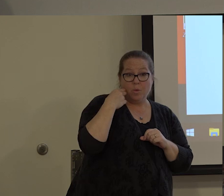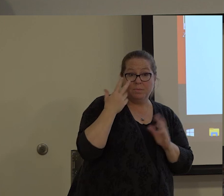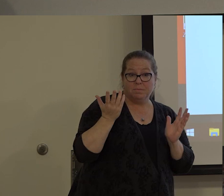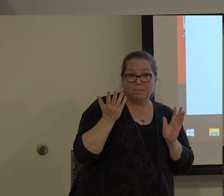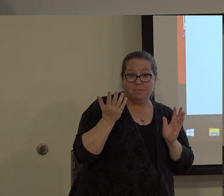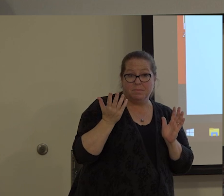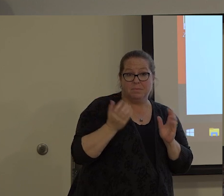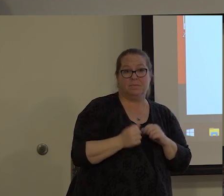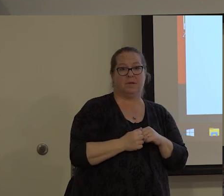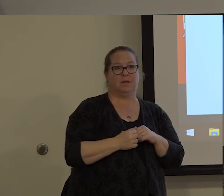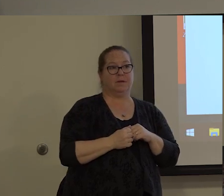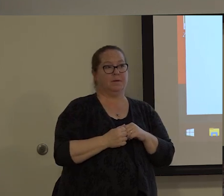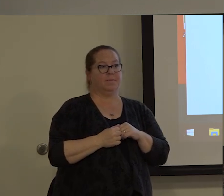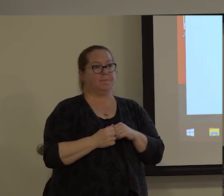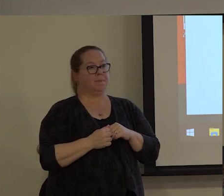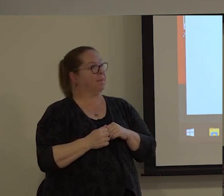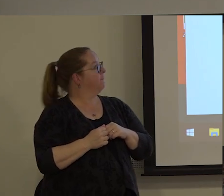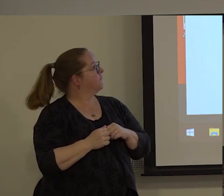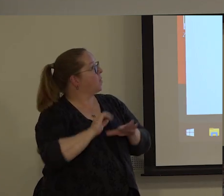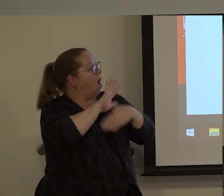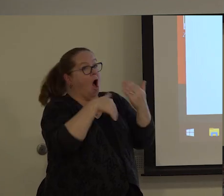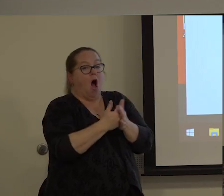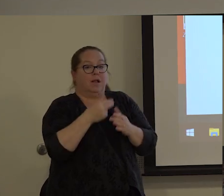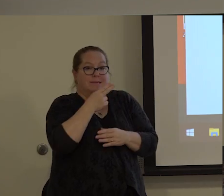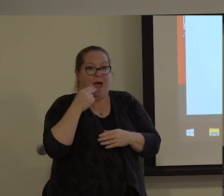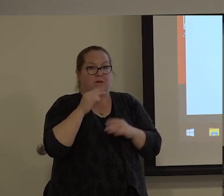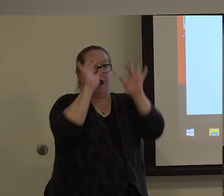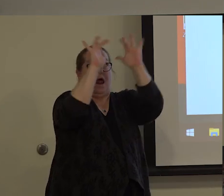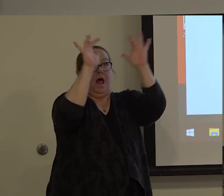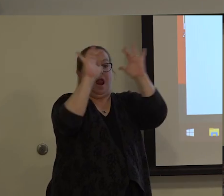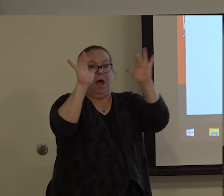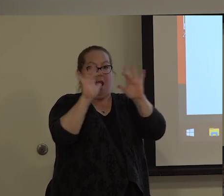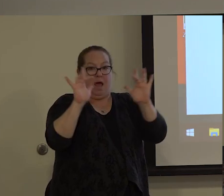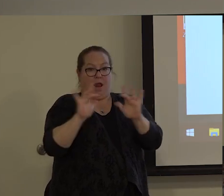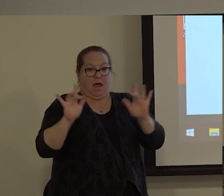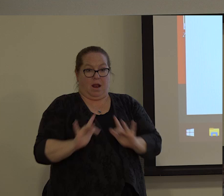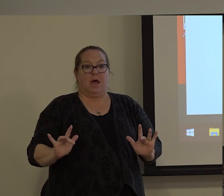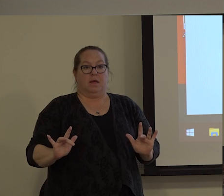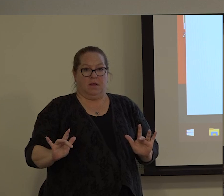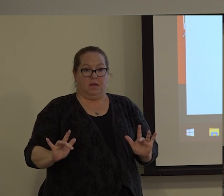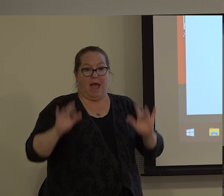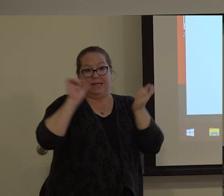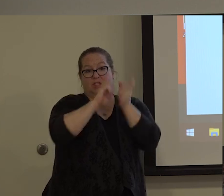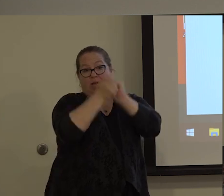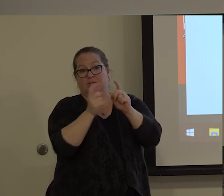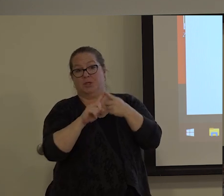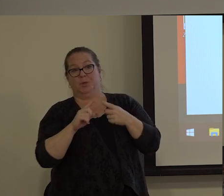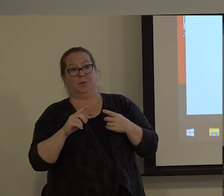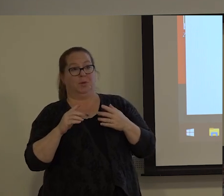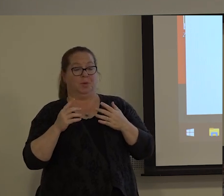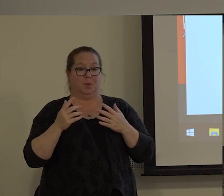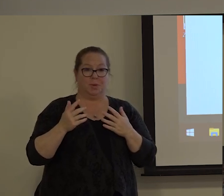this smaller because it's way too big. So now all of the nouns in my text are highlighted. I can switch that to also just be